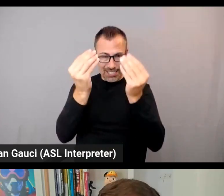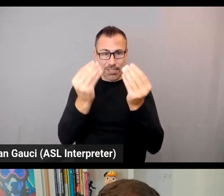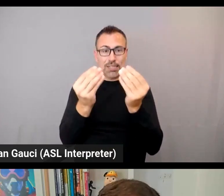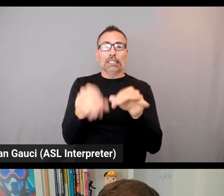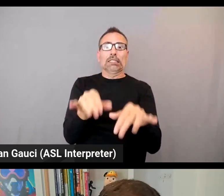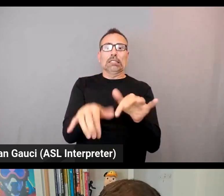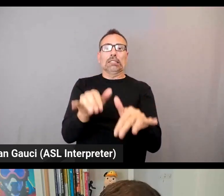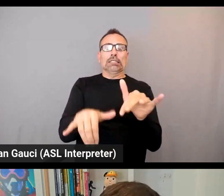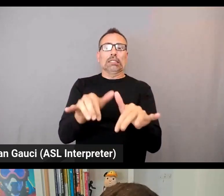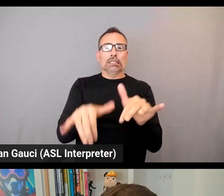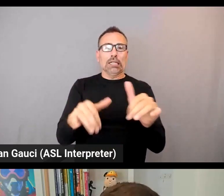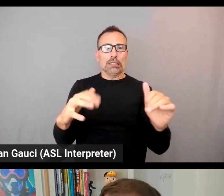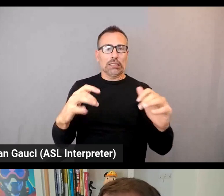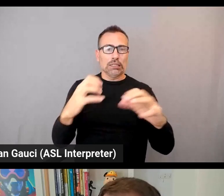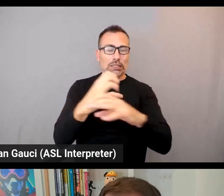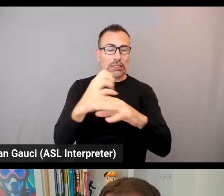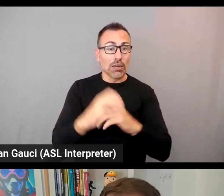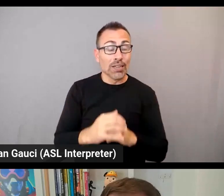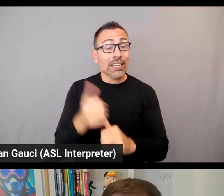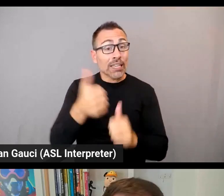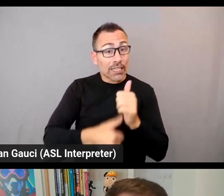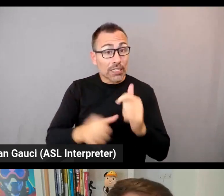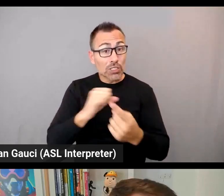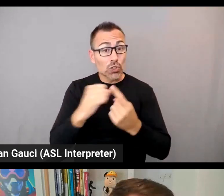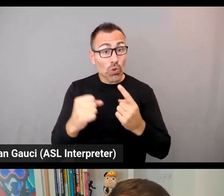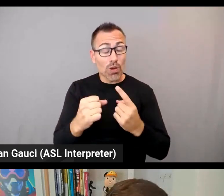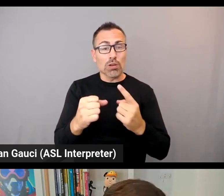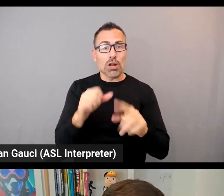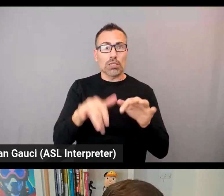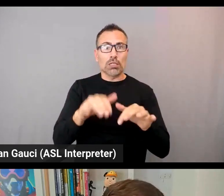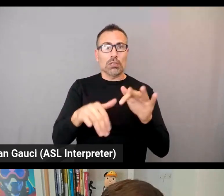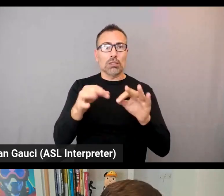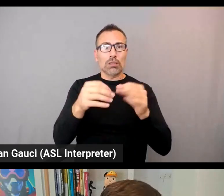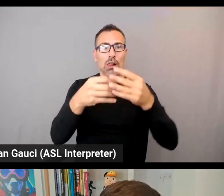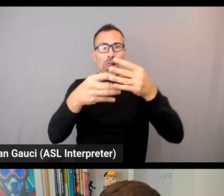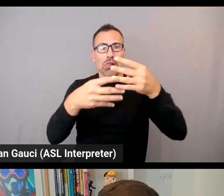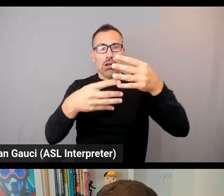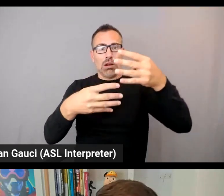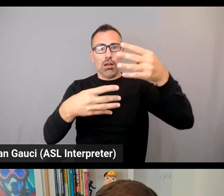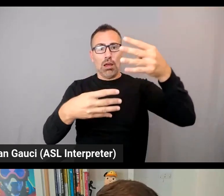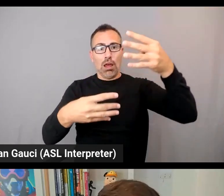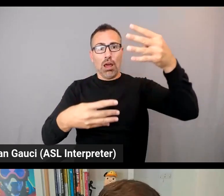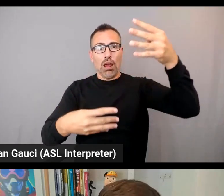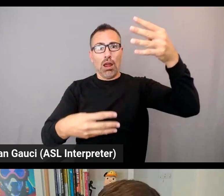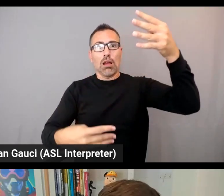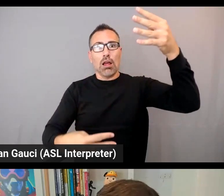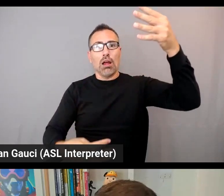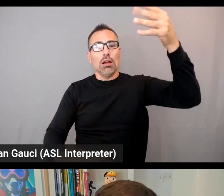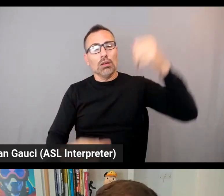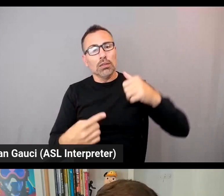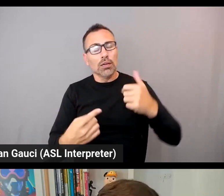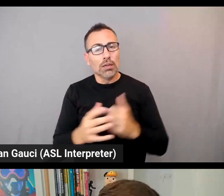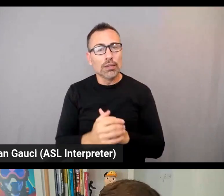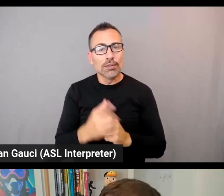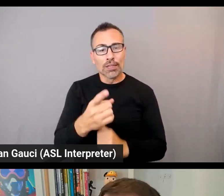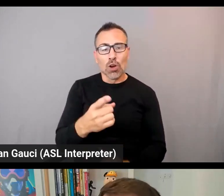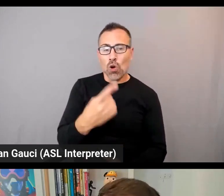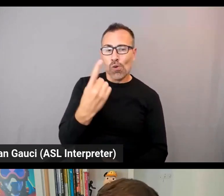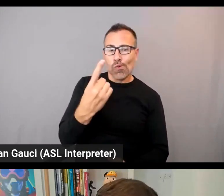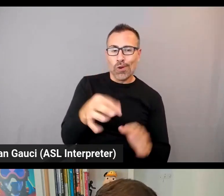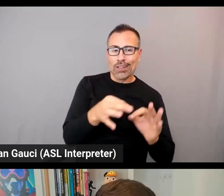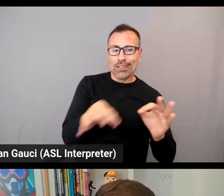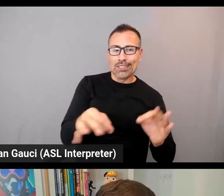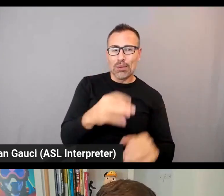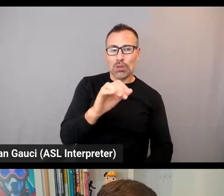each of those situations, the longer it gets, so, a typical, even sample sized application in YAML format would be like